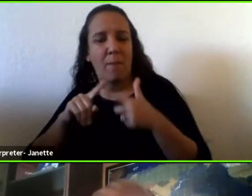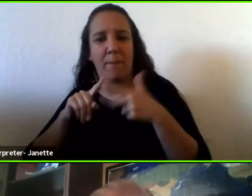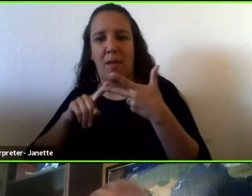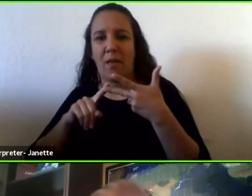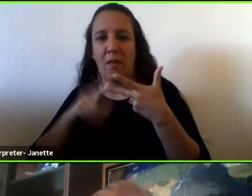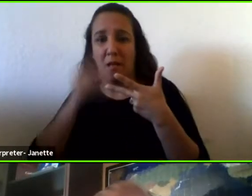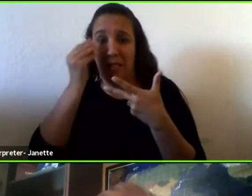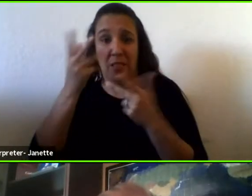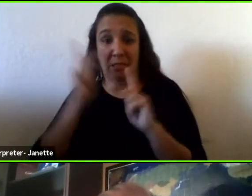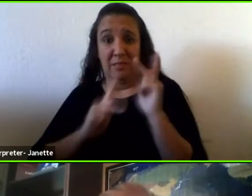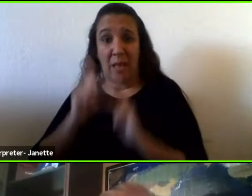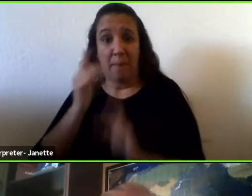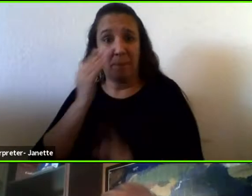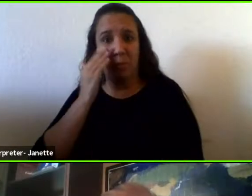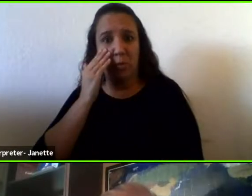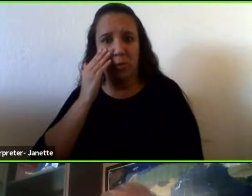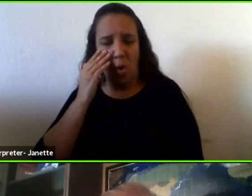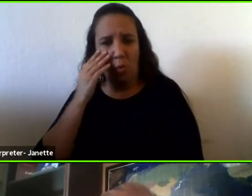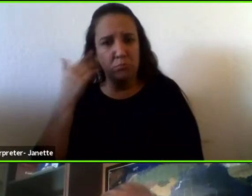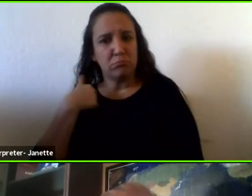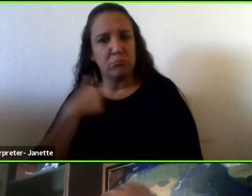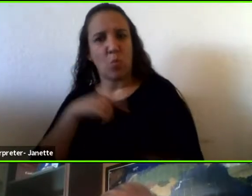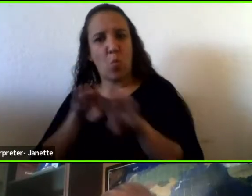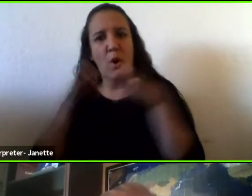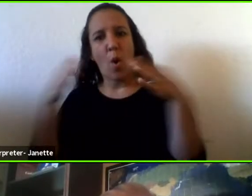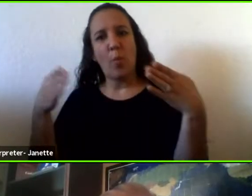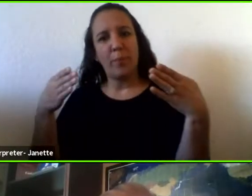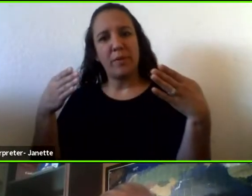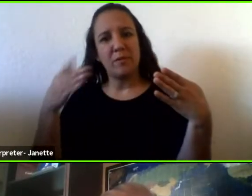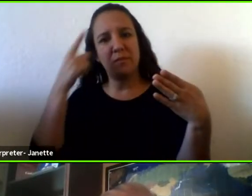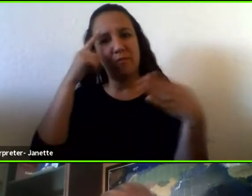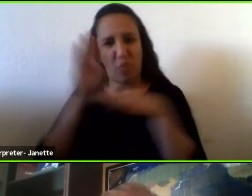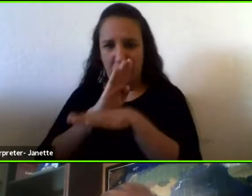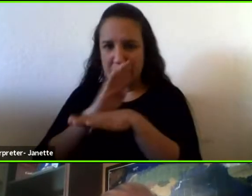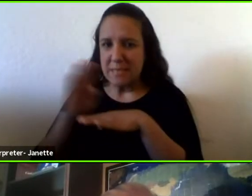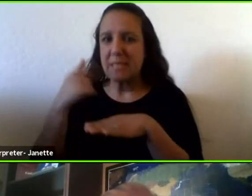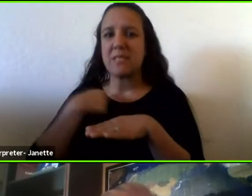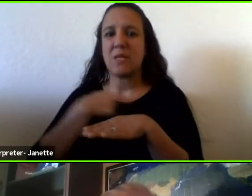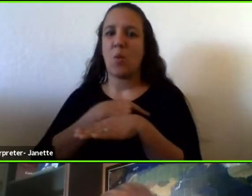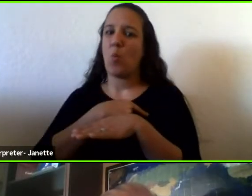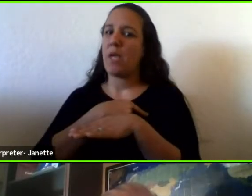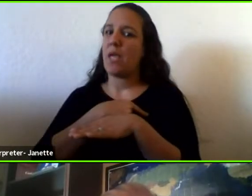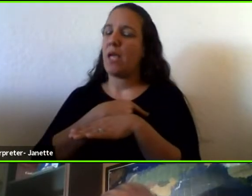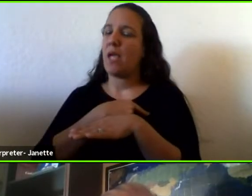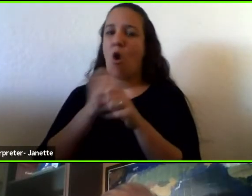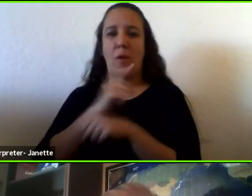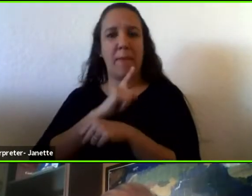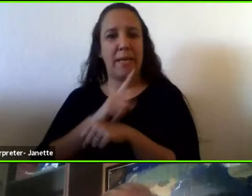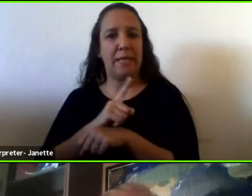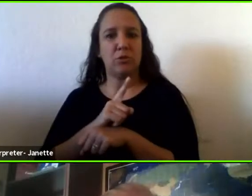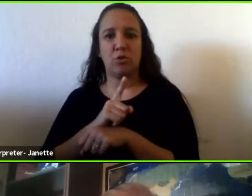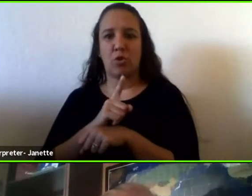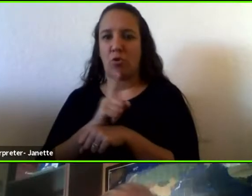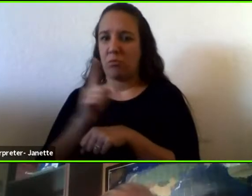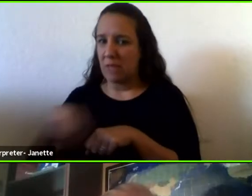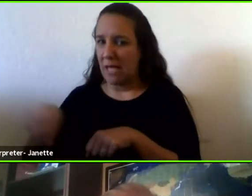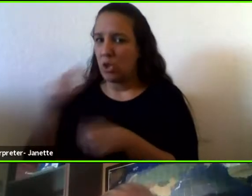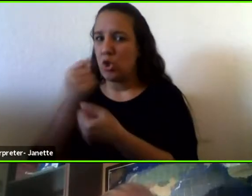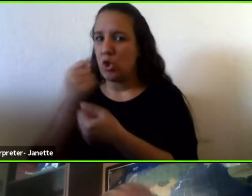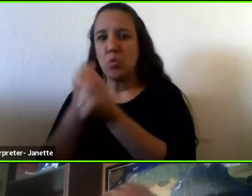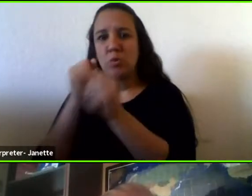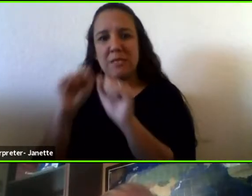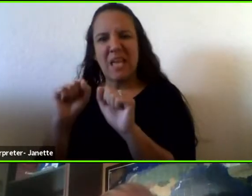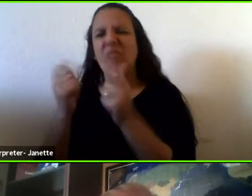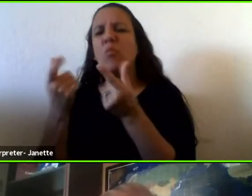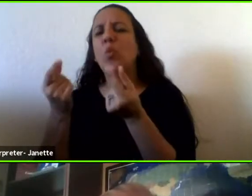business, that you're open for business, and what are the measures that you're taking in order to ensure that people feel